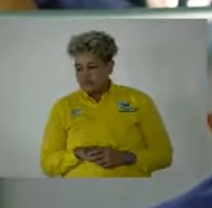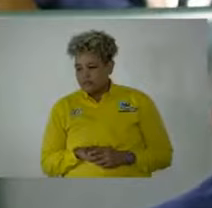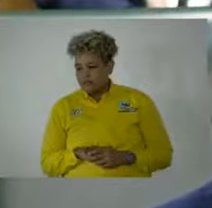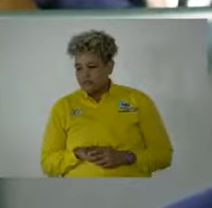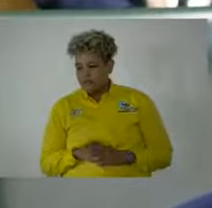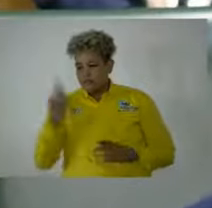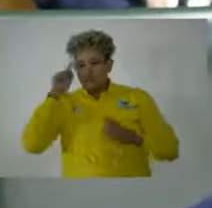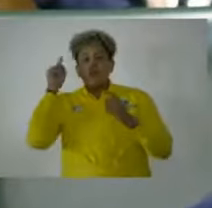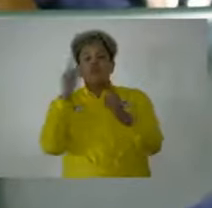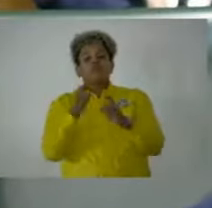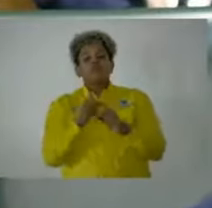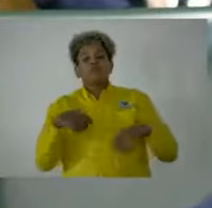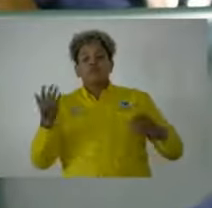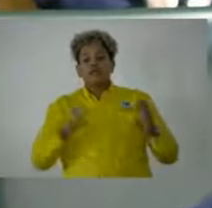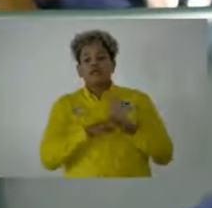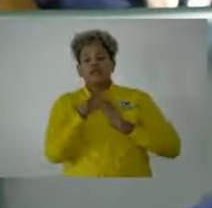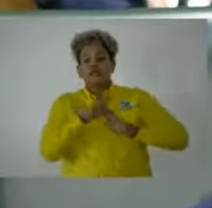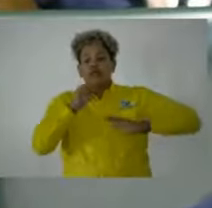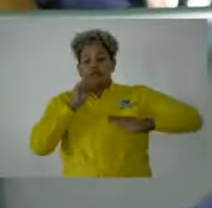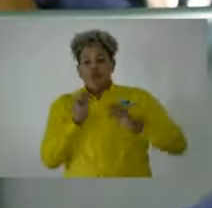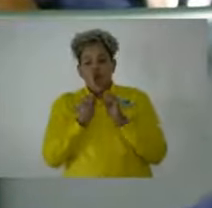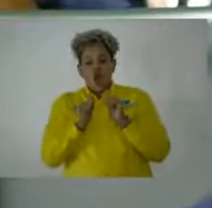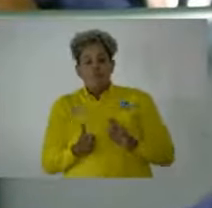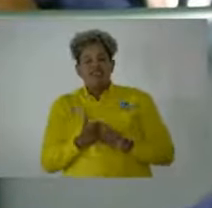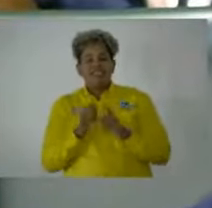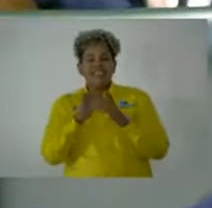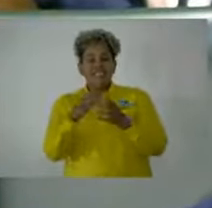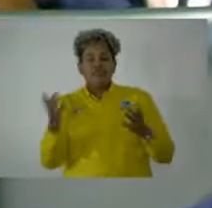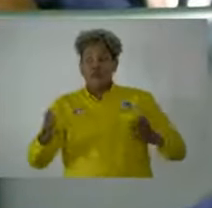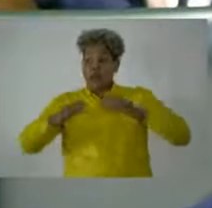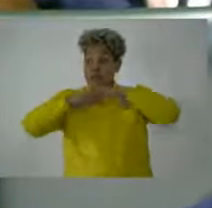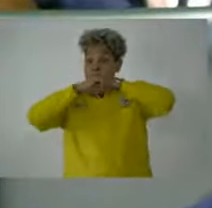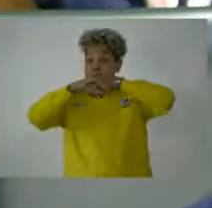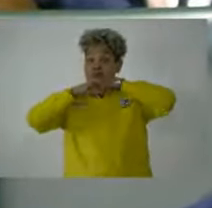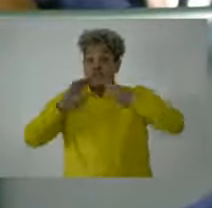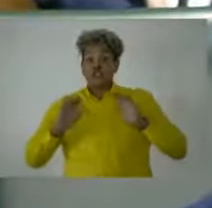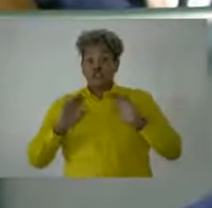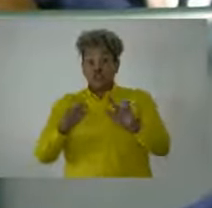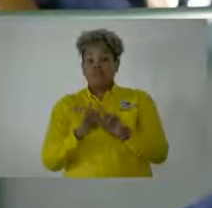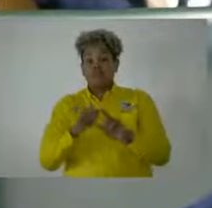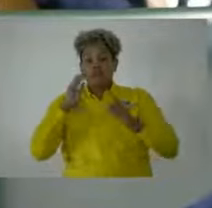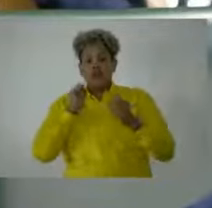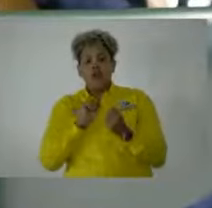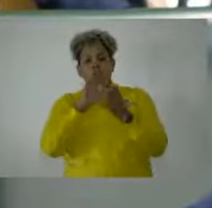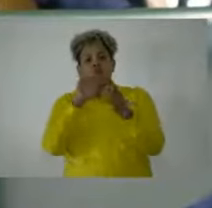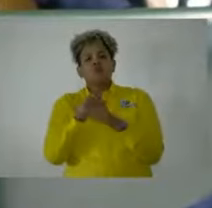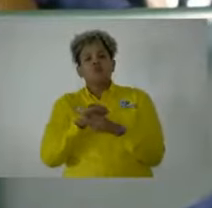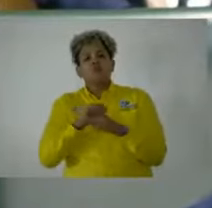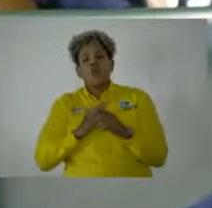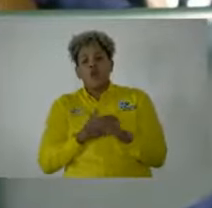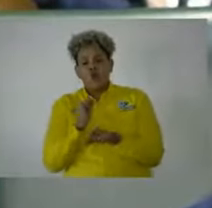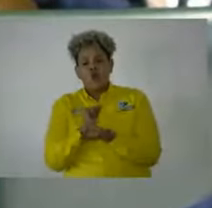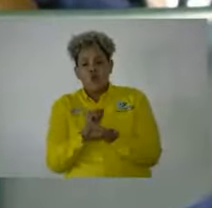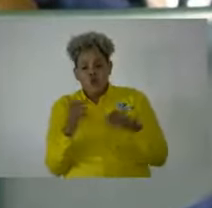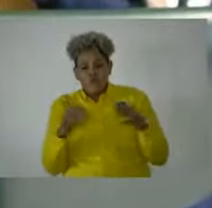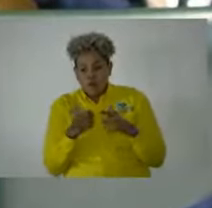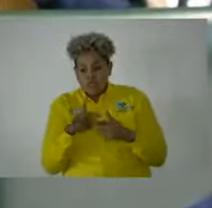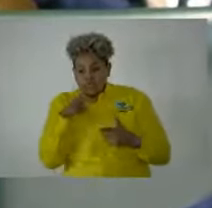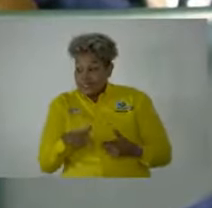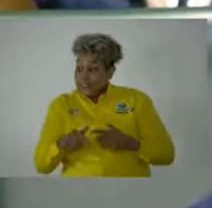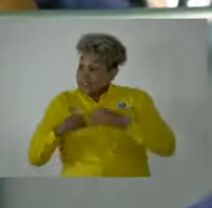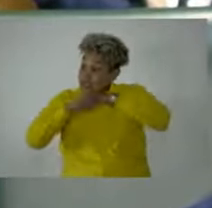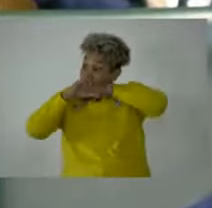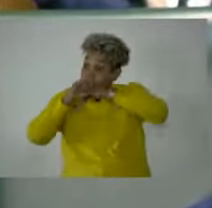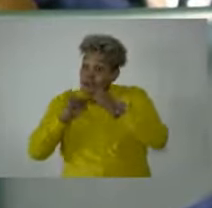And the objective is to develop a competitively market-driven approach to training our workforce. This